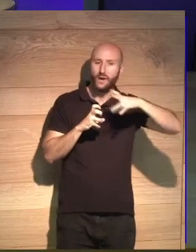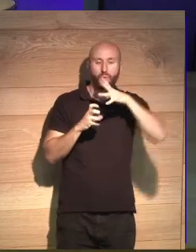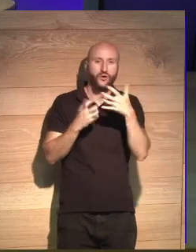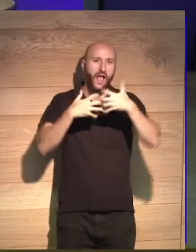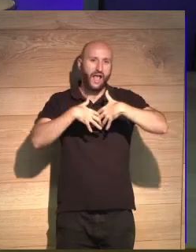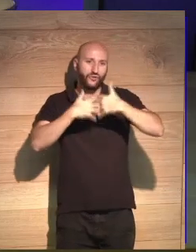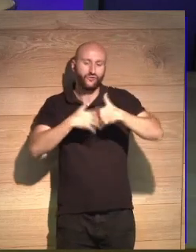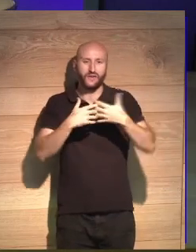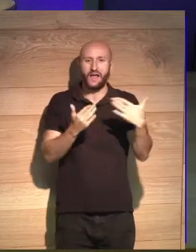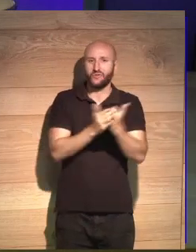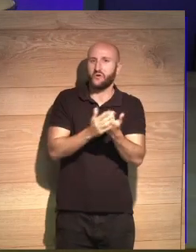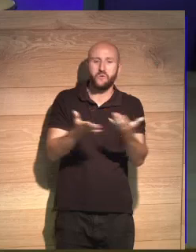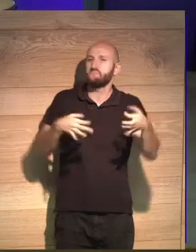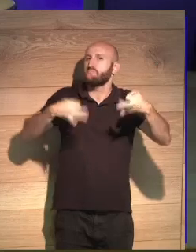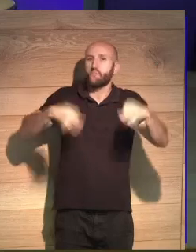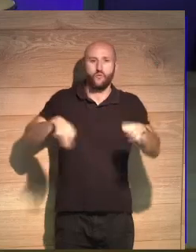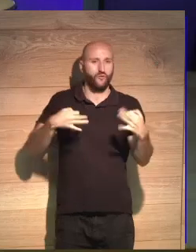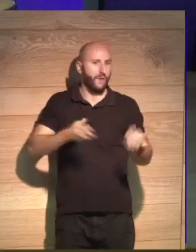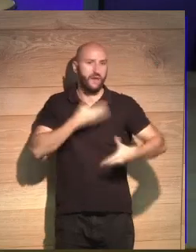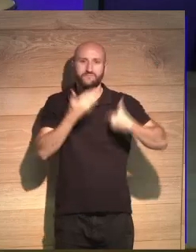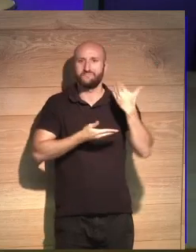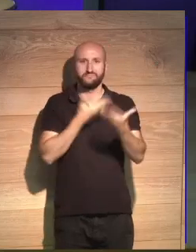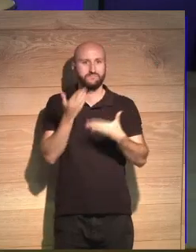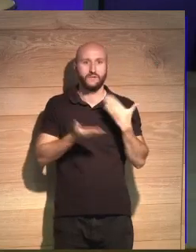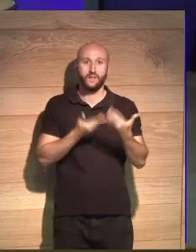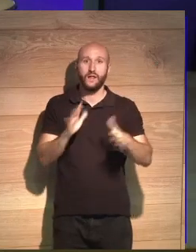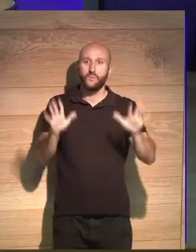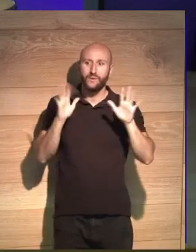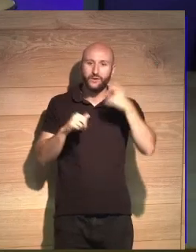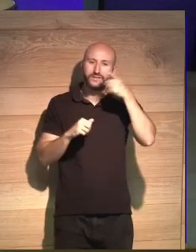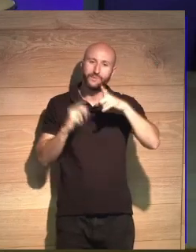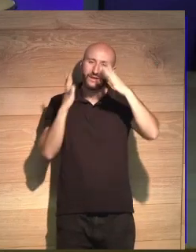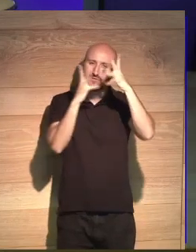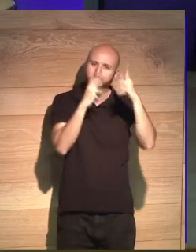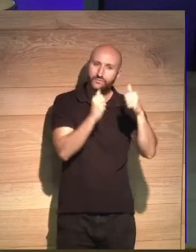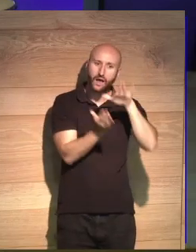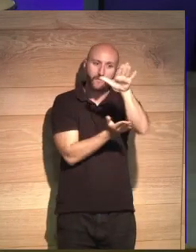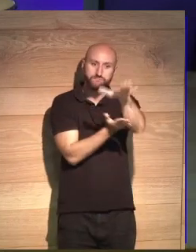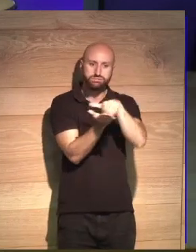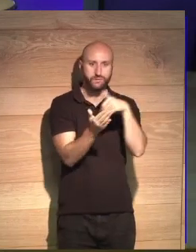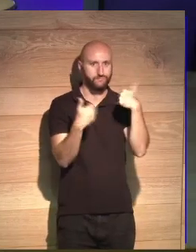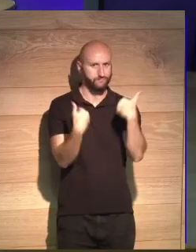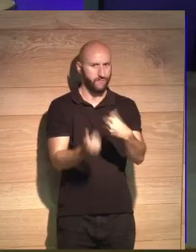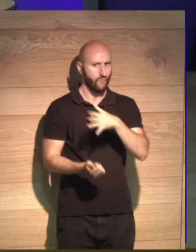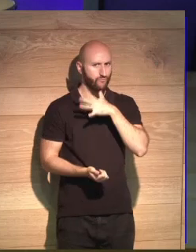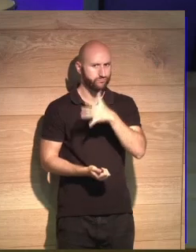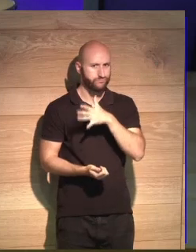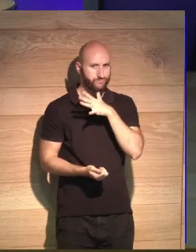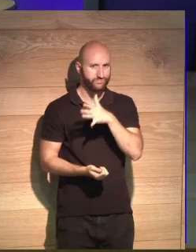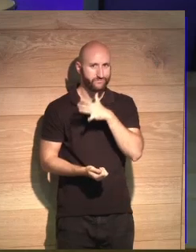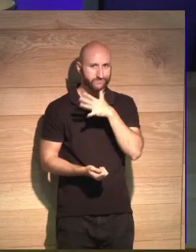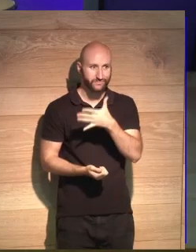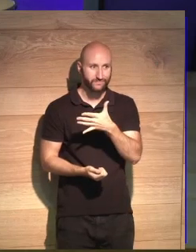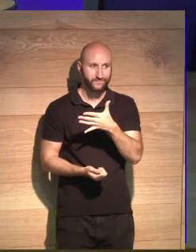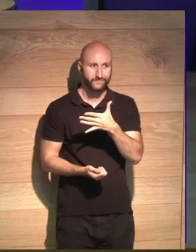innovative and very modern, and we are, because this is a very relaxed and informal type